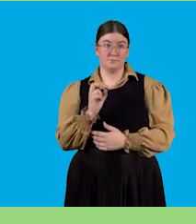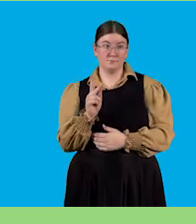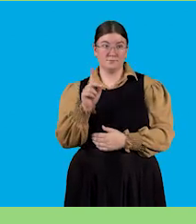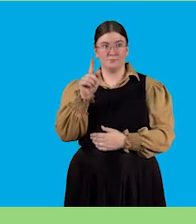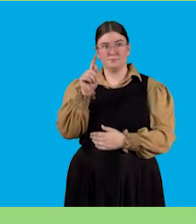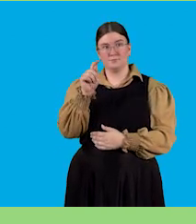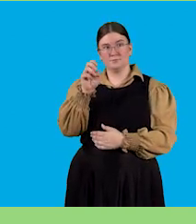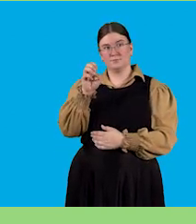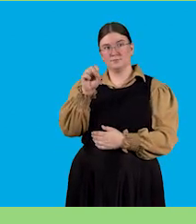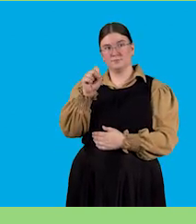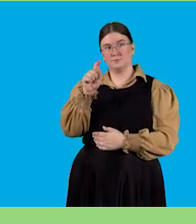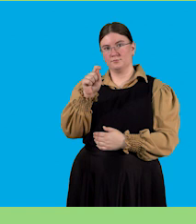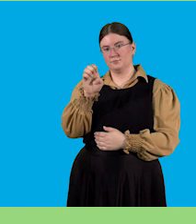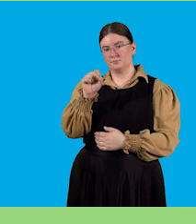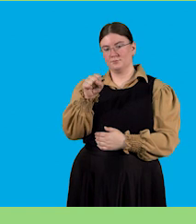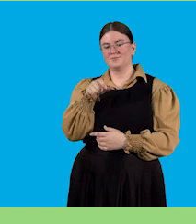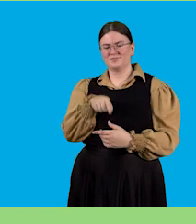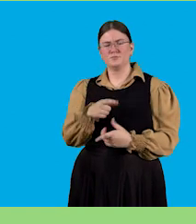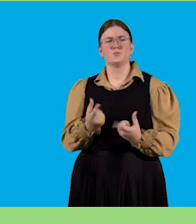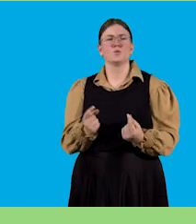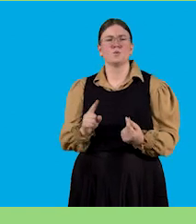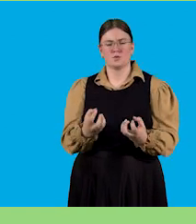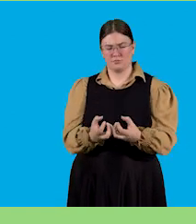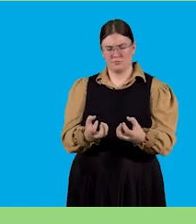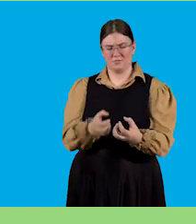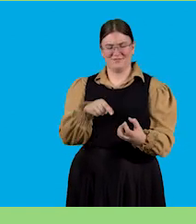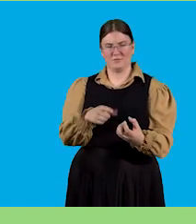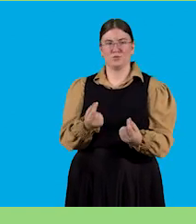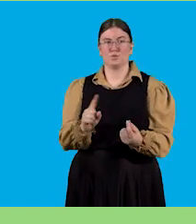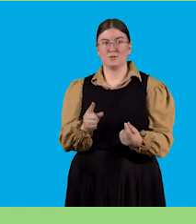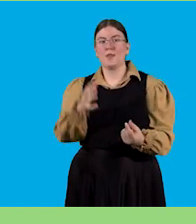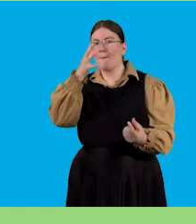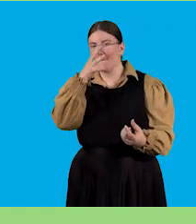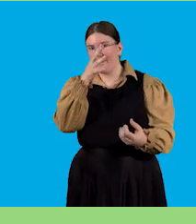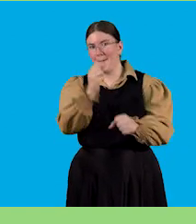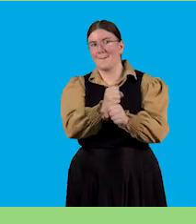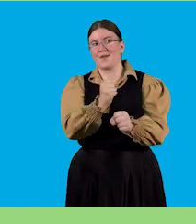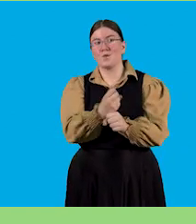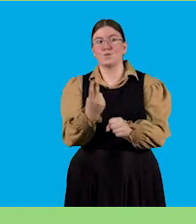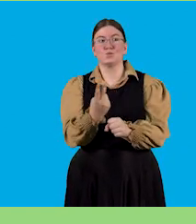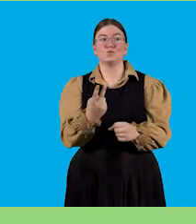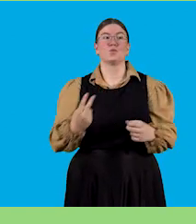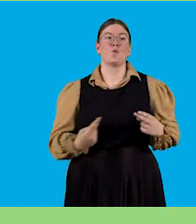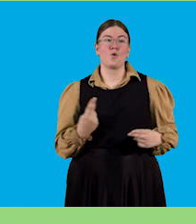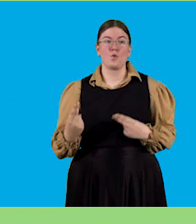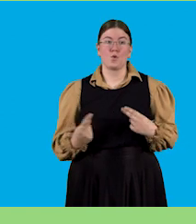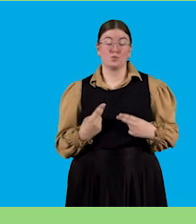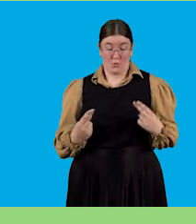Okay, so what do the testes do? They produce sperm and hormones, and the hormones that they produce is